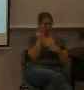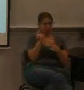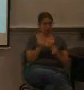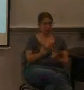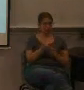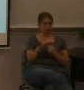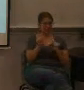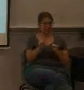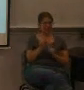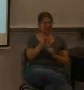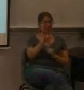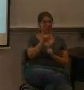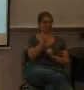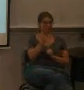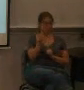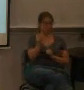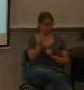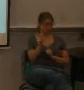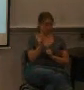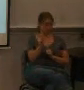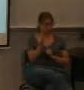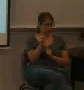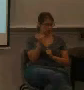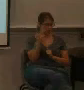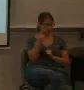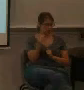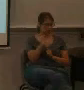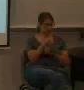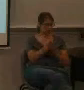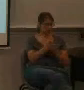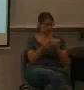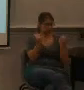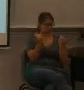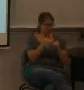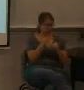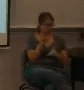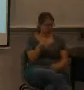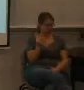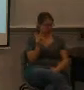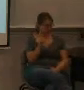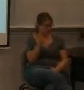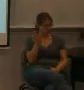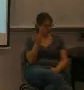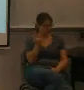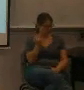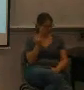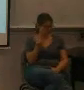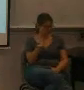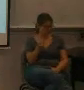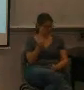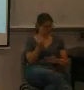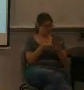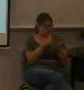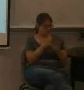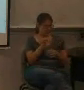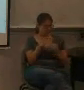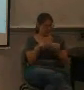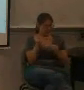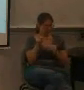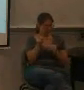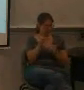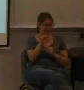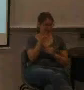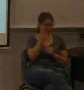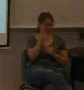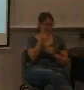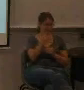organisms can fix nitrogen. And so why should they ever become limited by nitrogen? So what is it about nitrogen fixation that